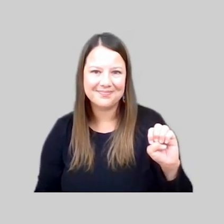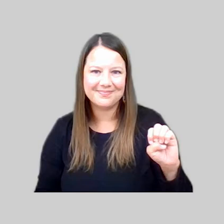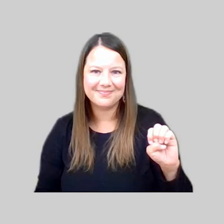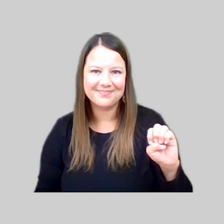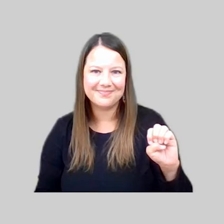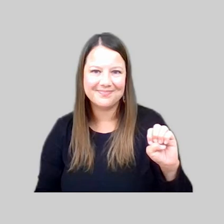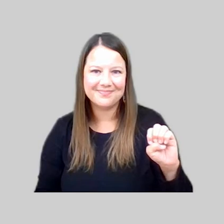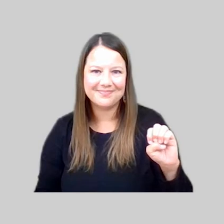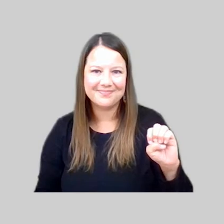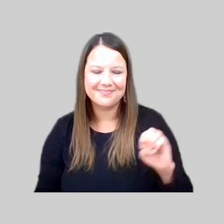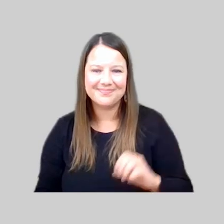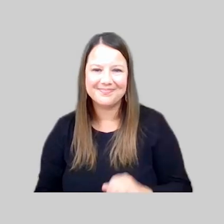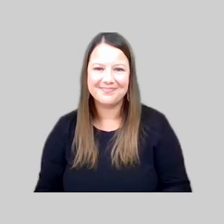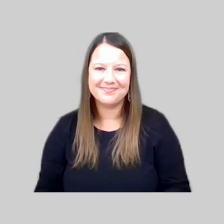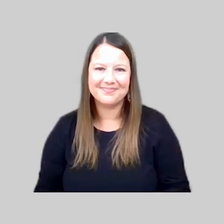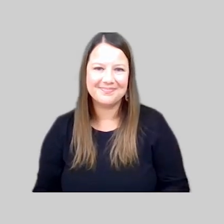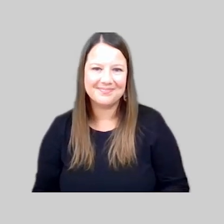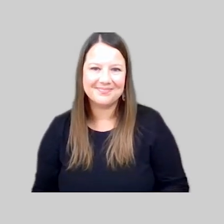Curry,